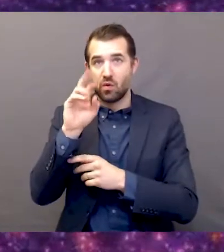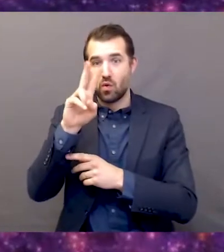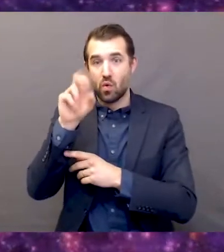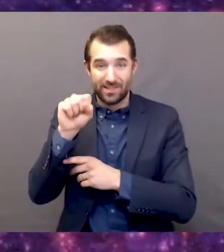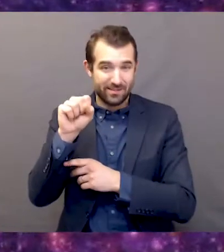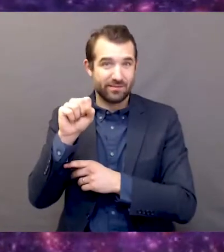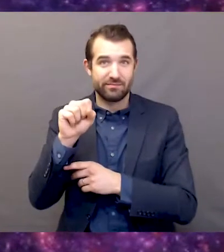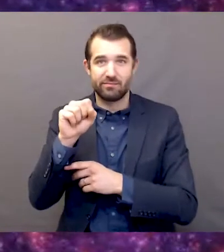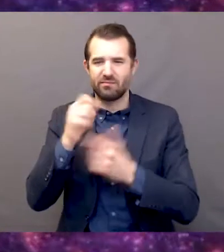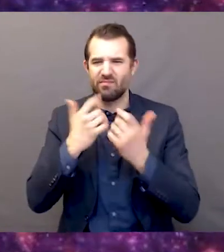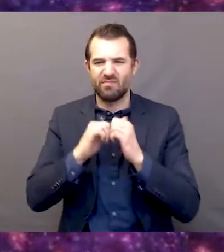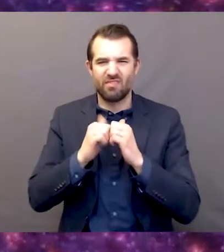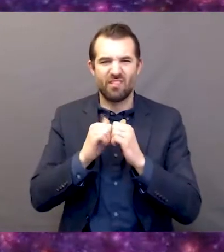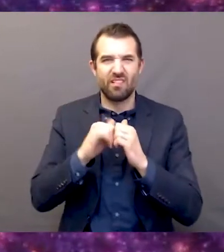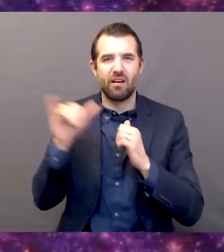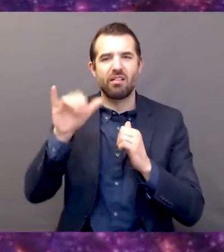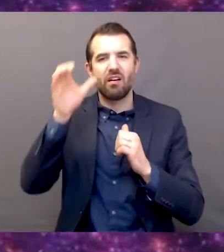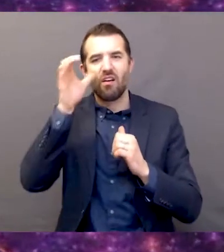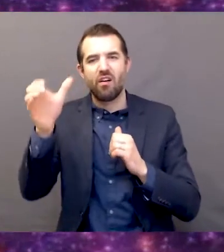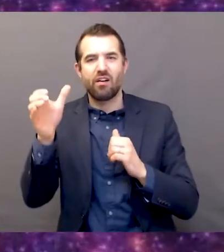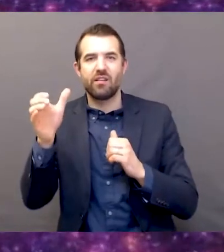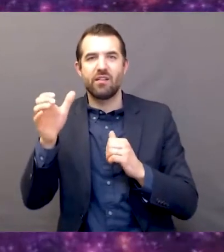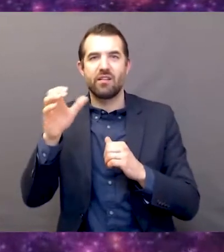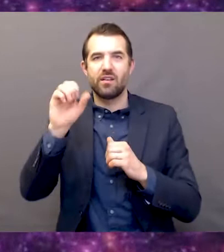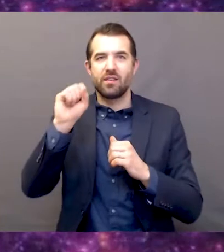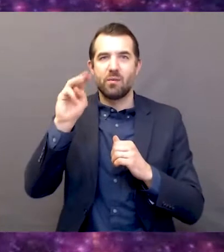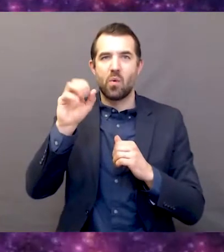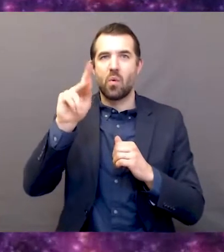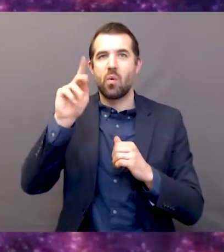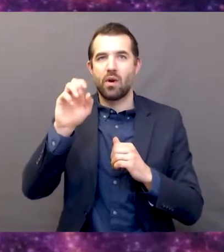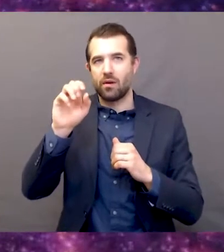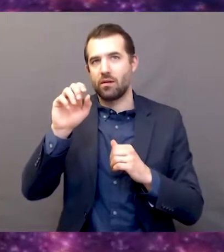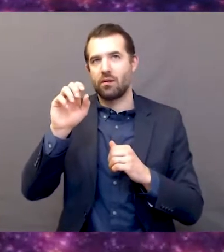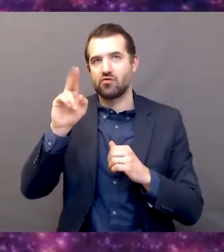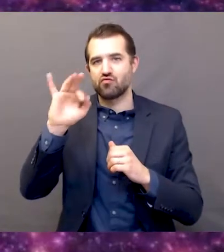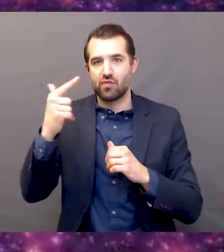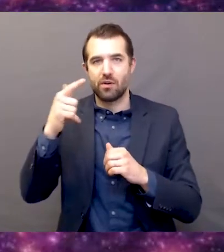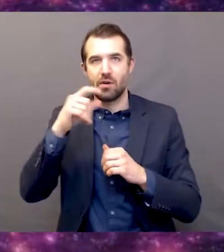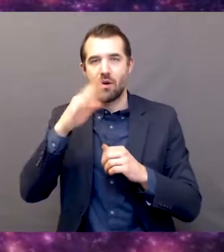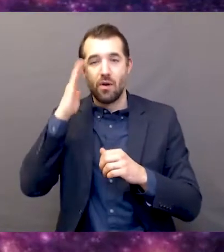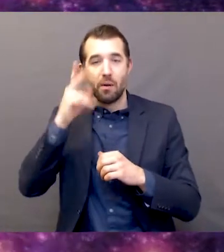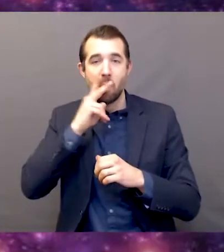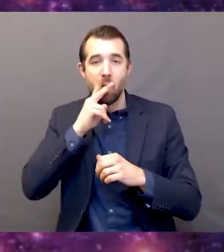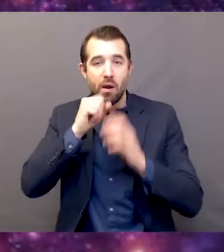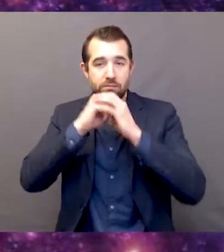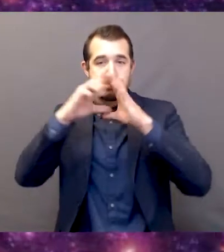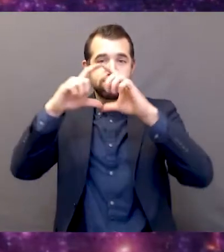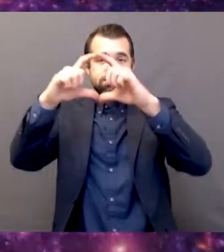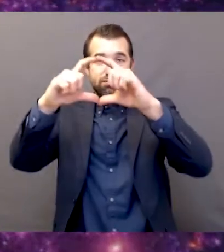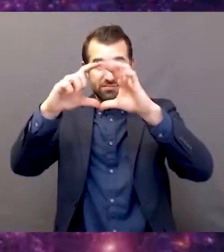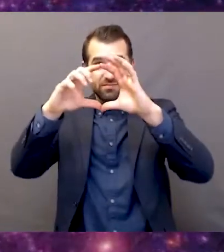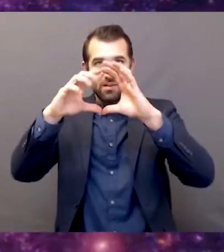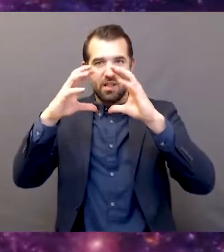how such a torus arises. Well, this is just like a smoke ring. You see sometimes atomic explosions that look just the same way. And you can look on